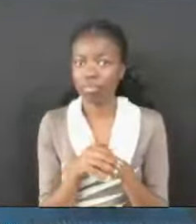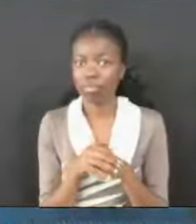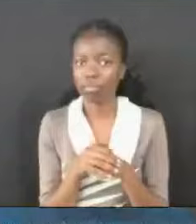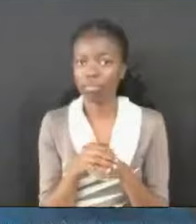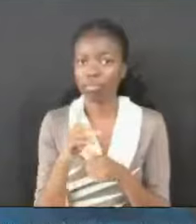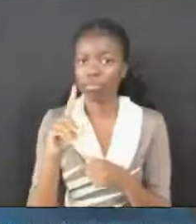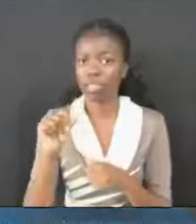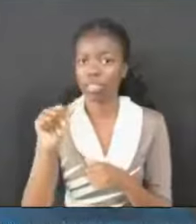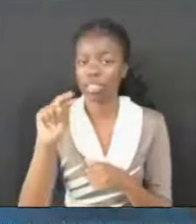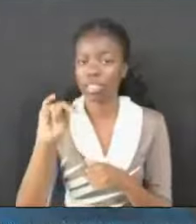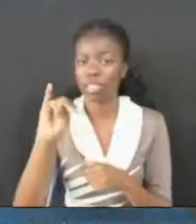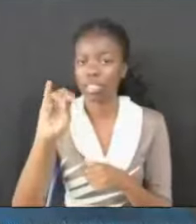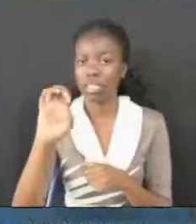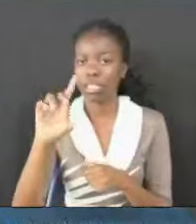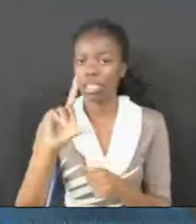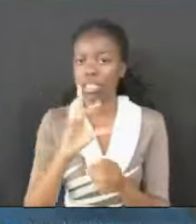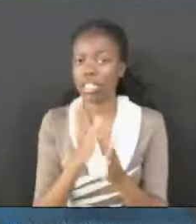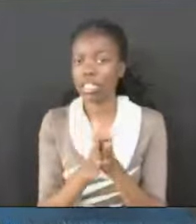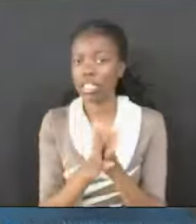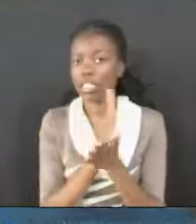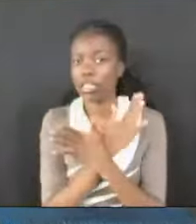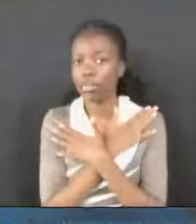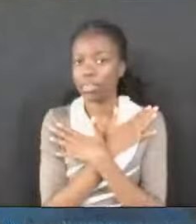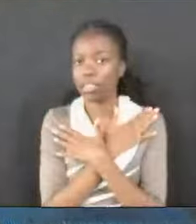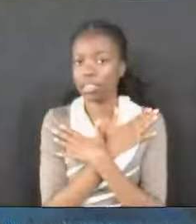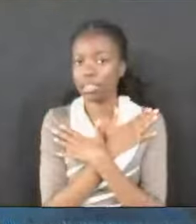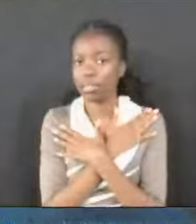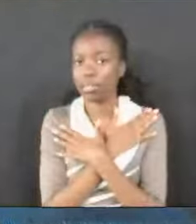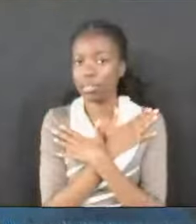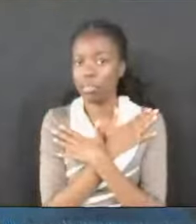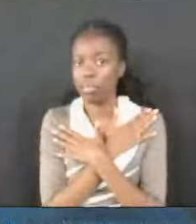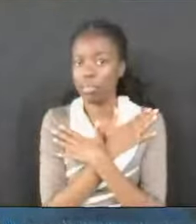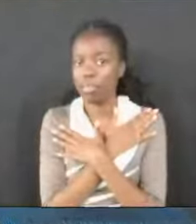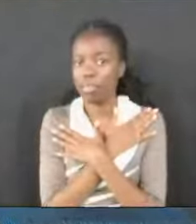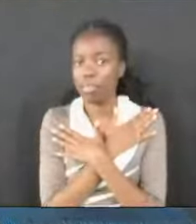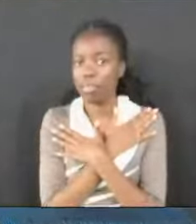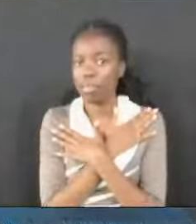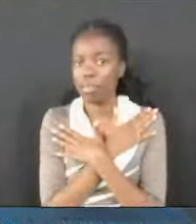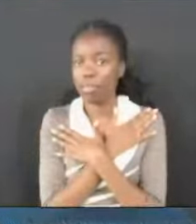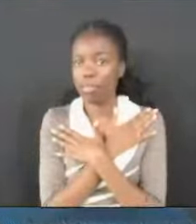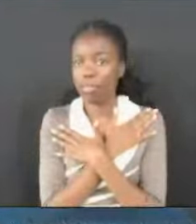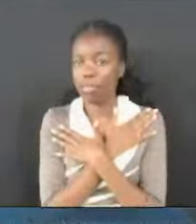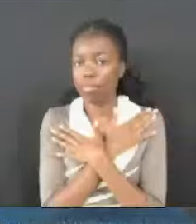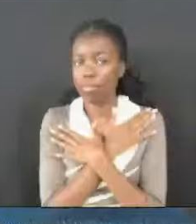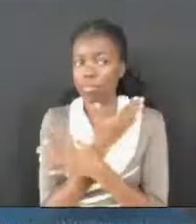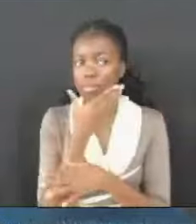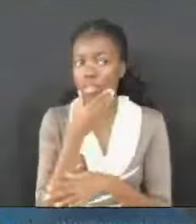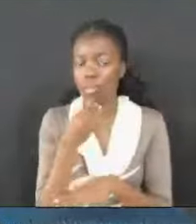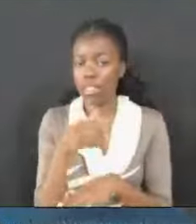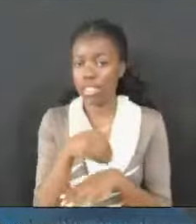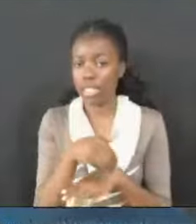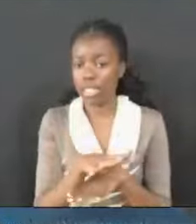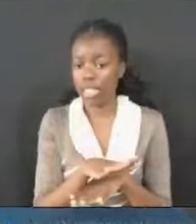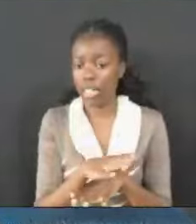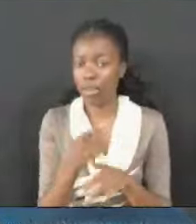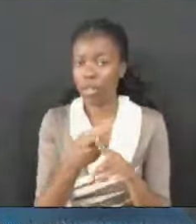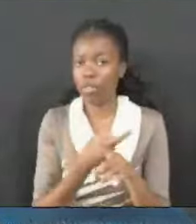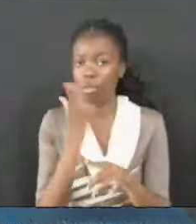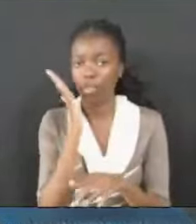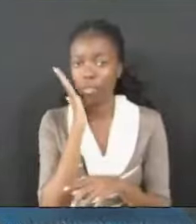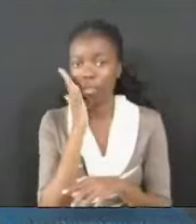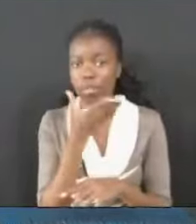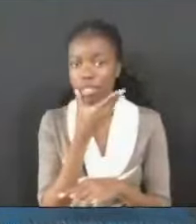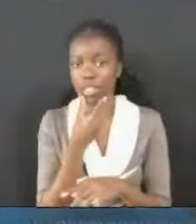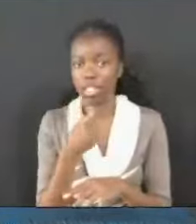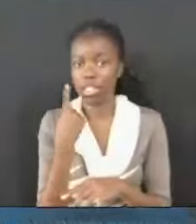Daniel and his friends. The story is about four Hebrew boys. The boys are taken away from their mummies and daddies